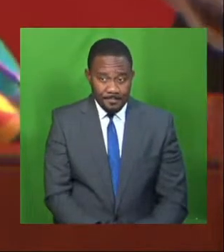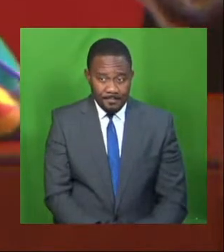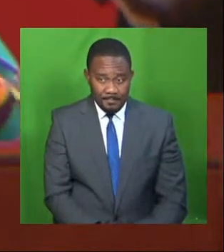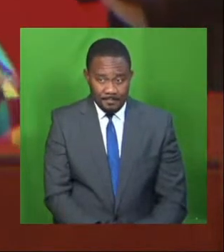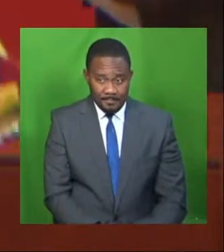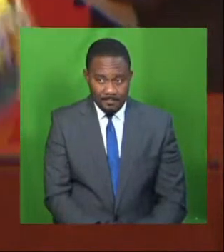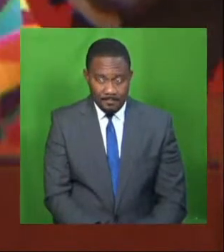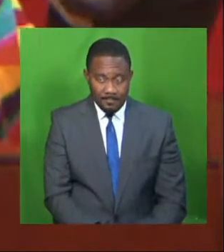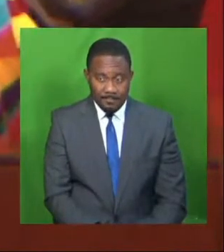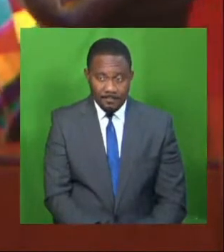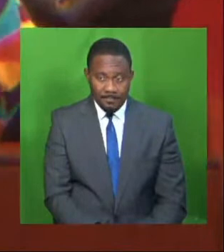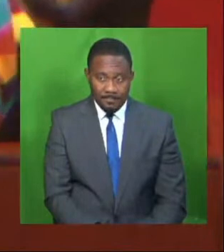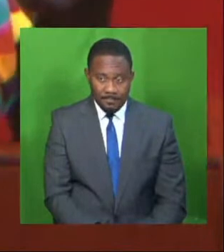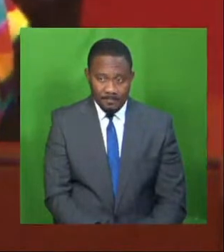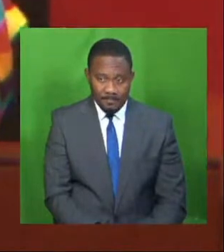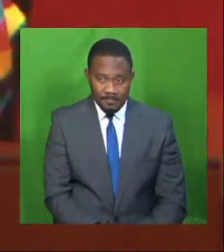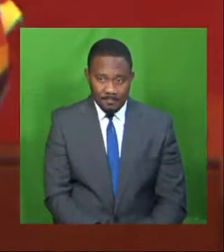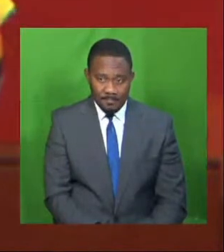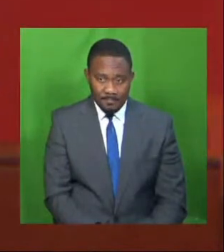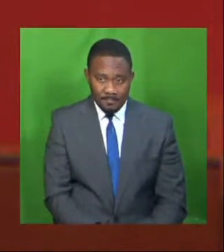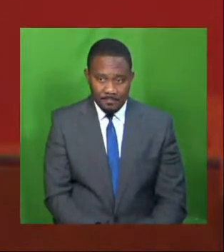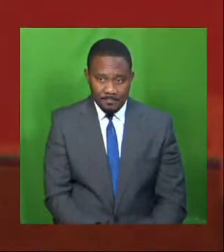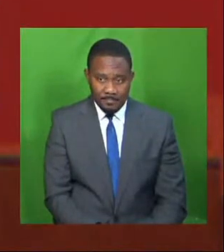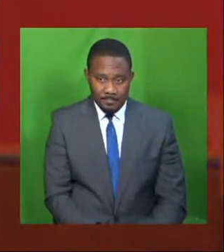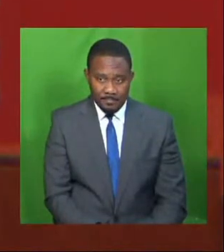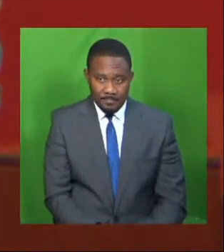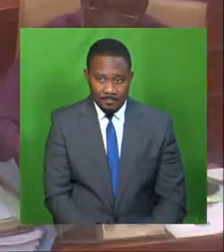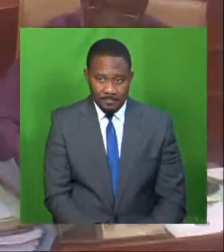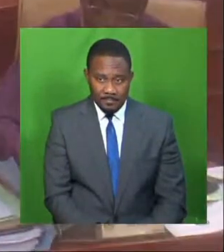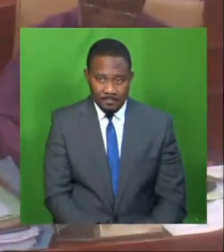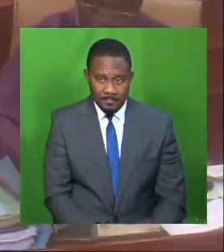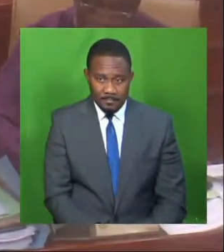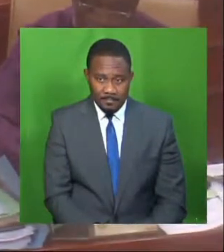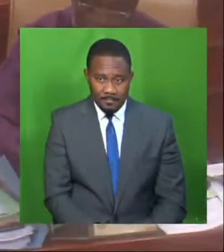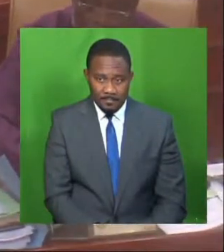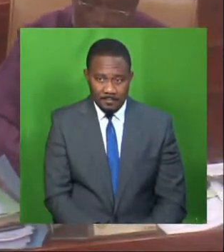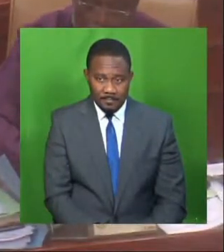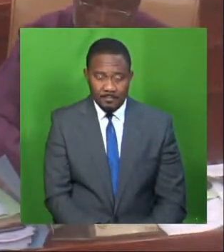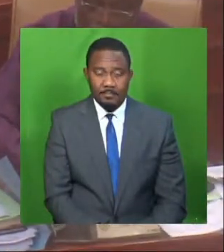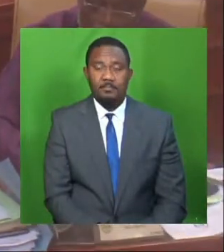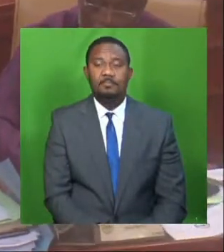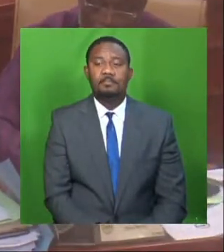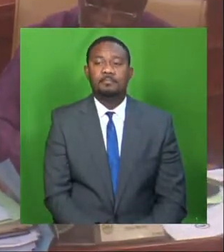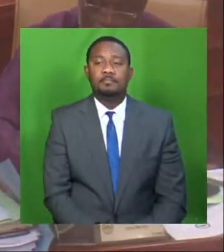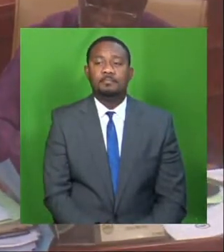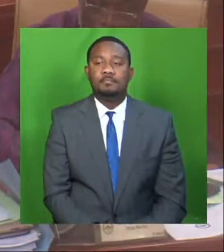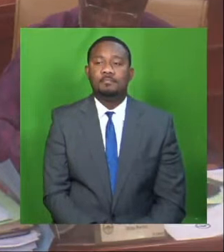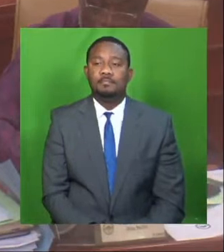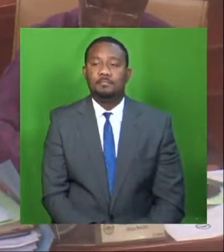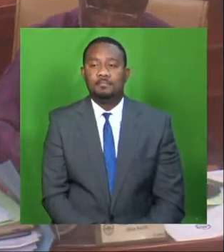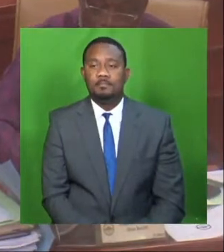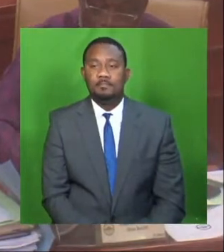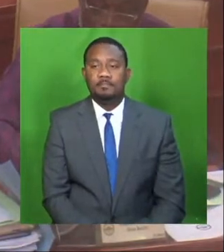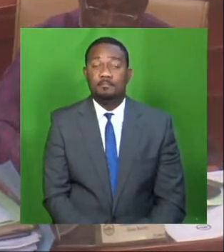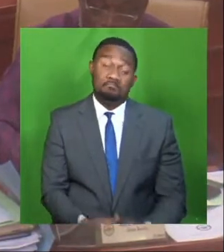on the program for the minister to appear before the House, yes, the business committee programmed him